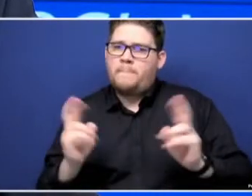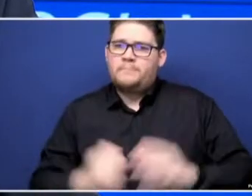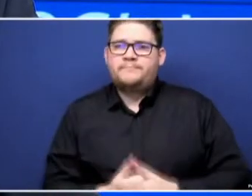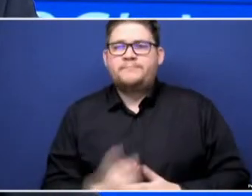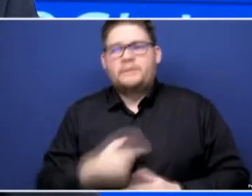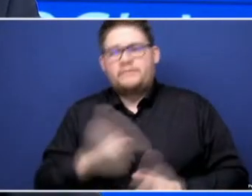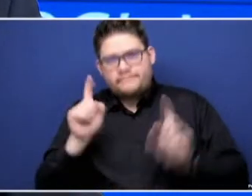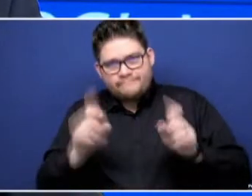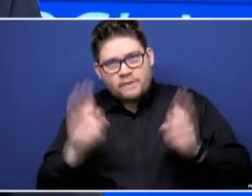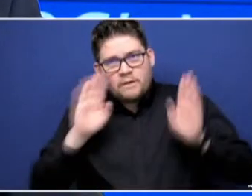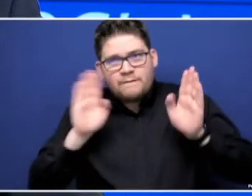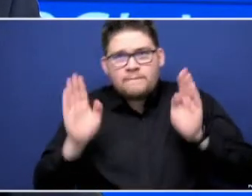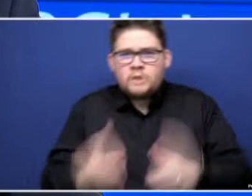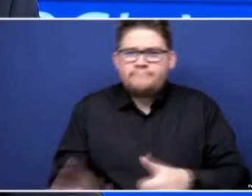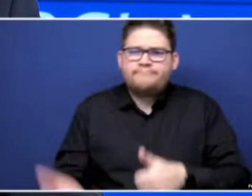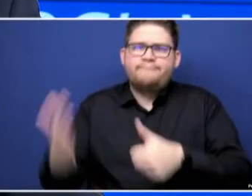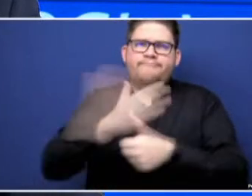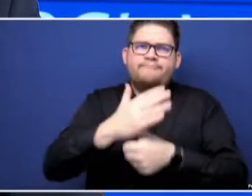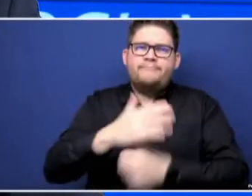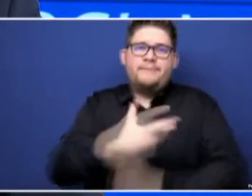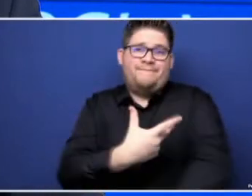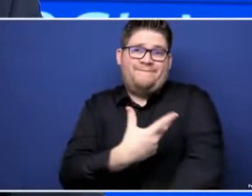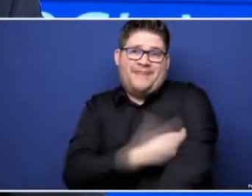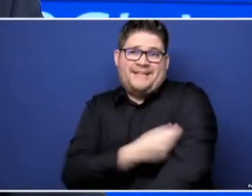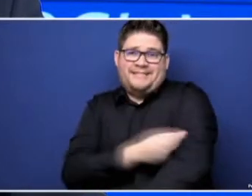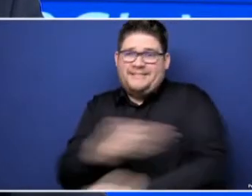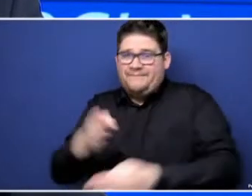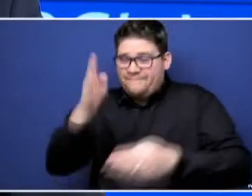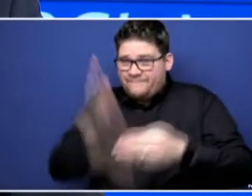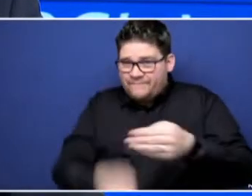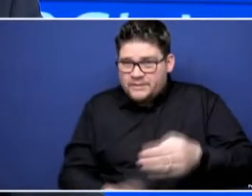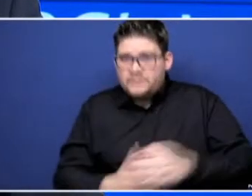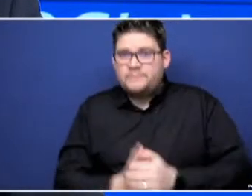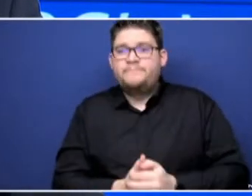much as they do. Pinder Sudgeon, CTV.